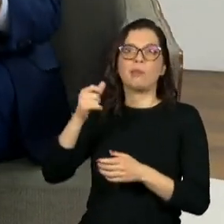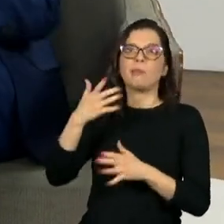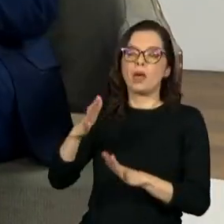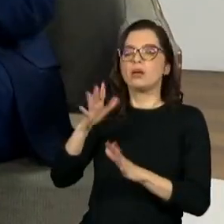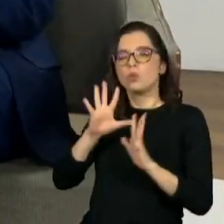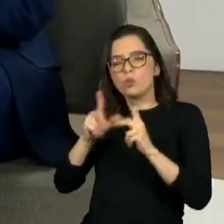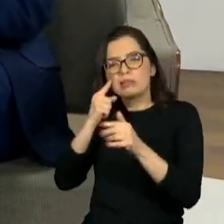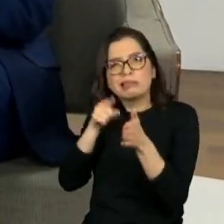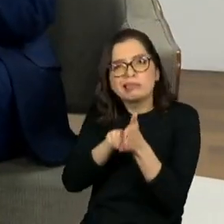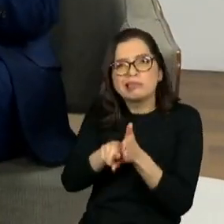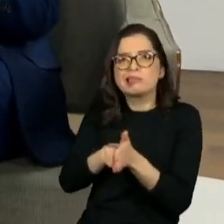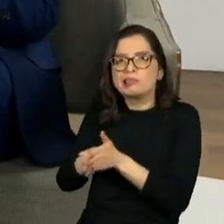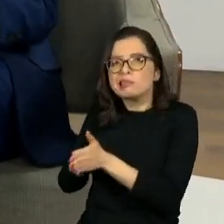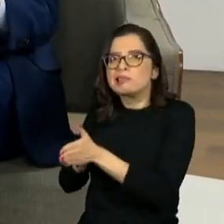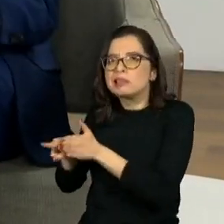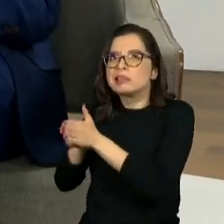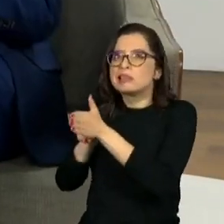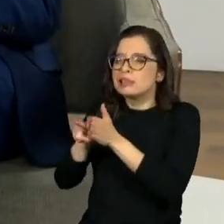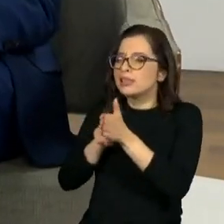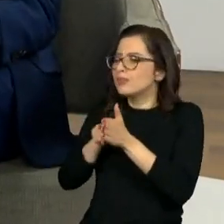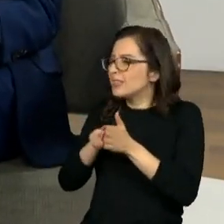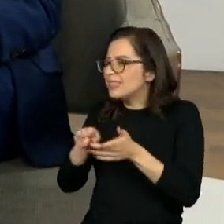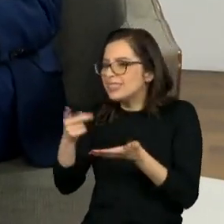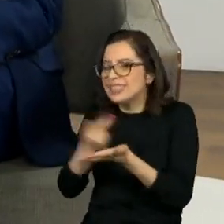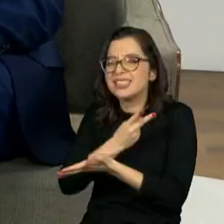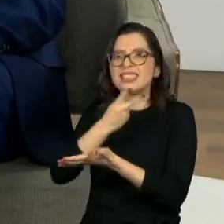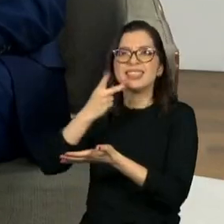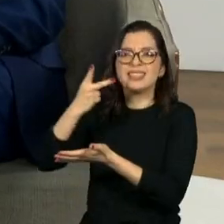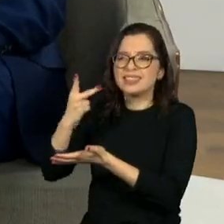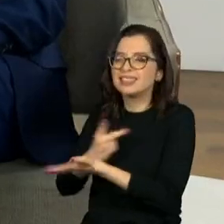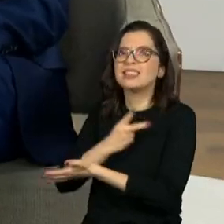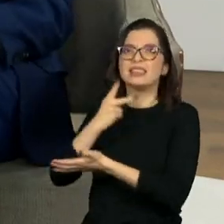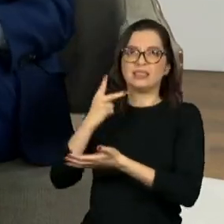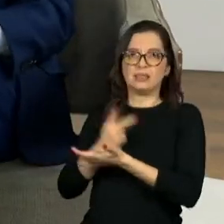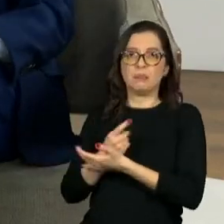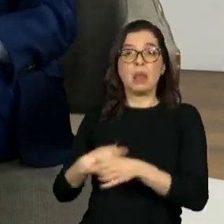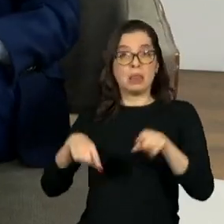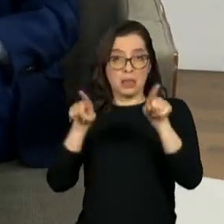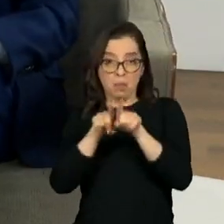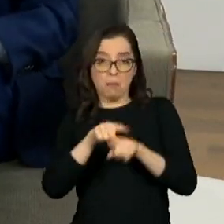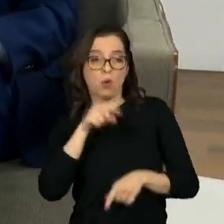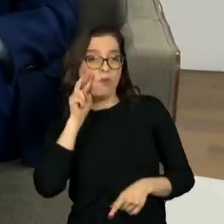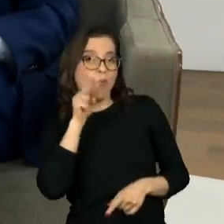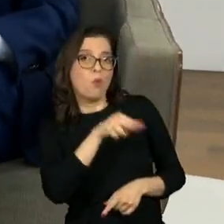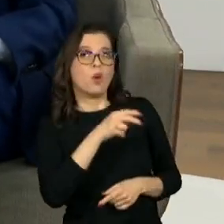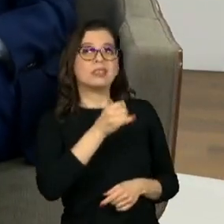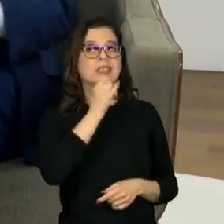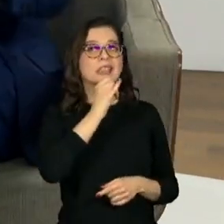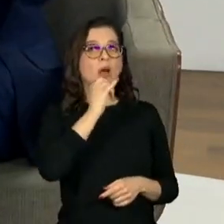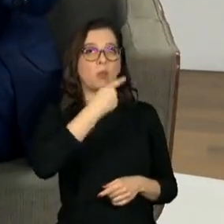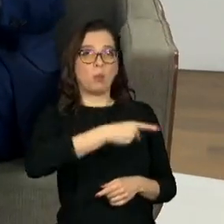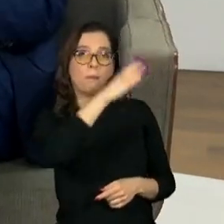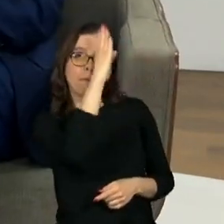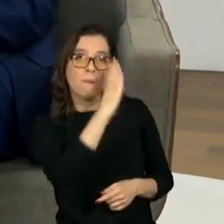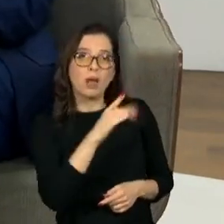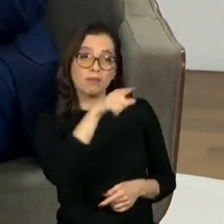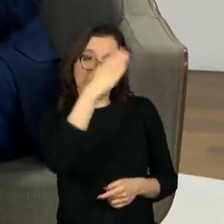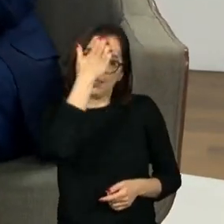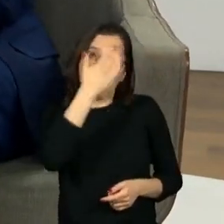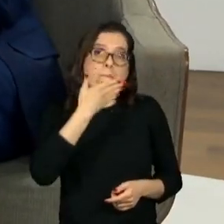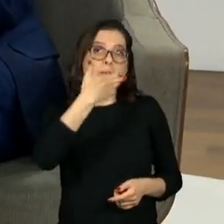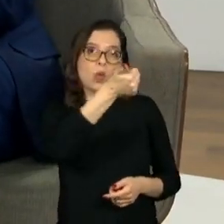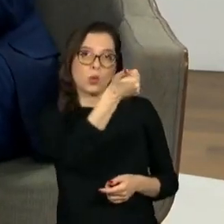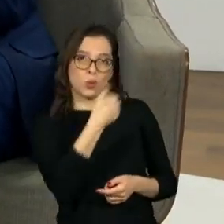been investigated, and that was sorely lacking. And whether that was the case in Brazil, you will know